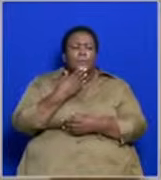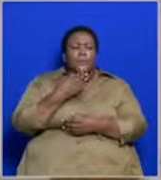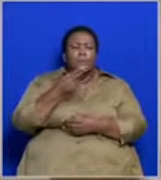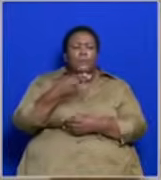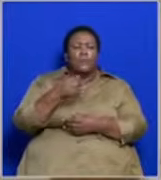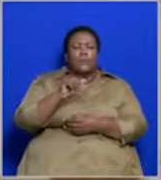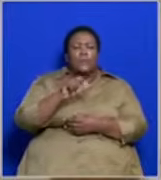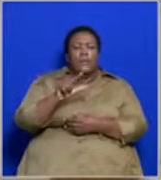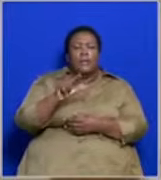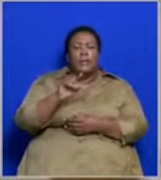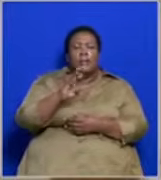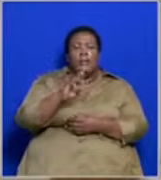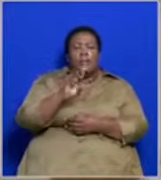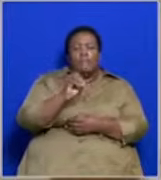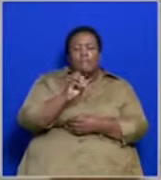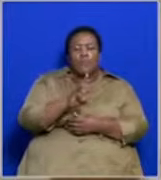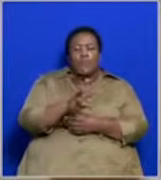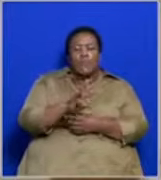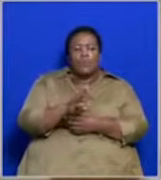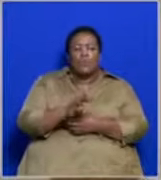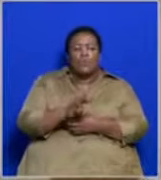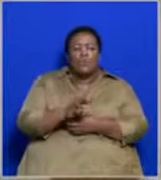CAS